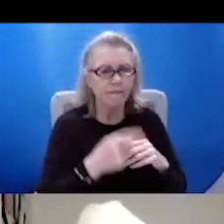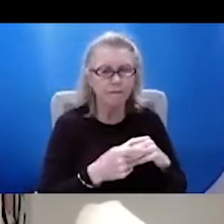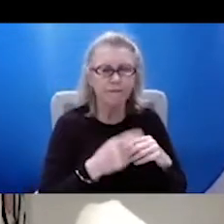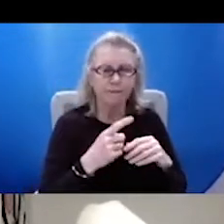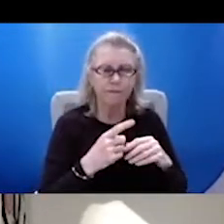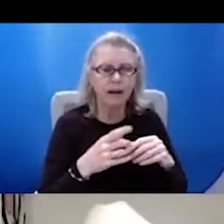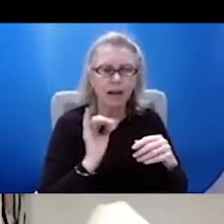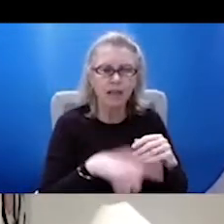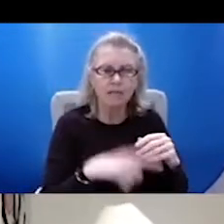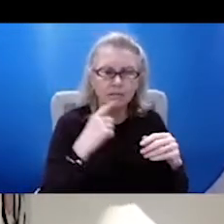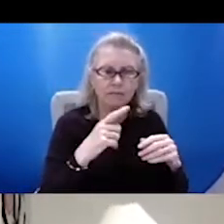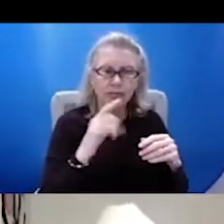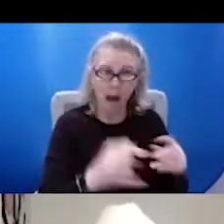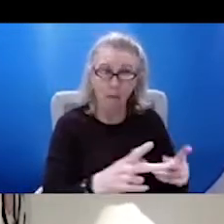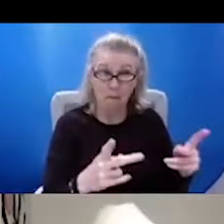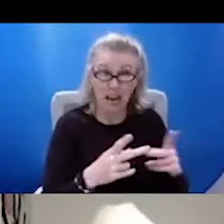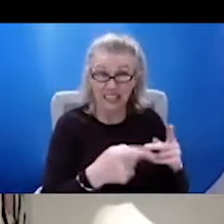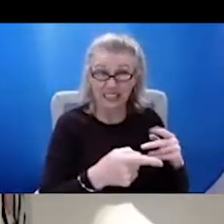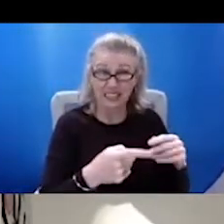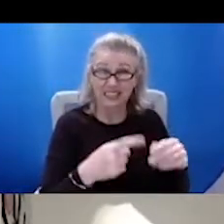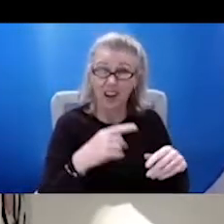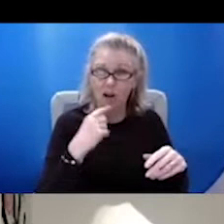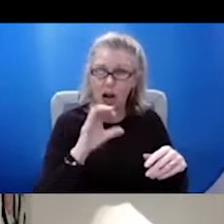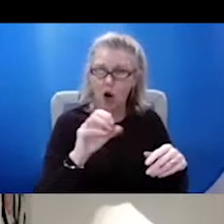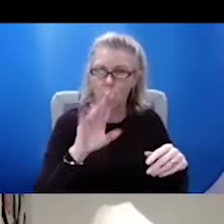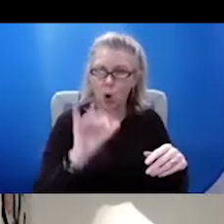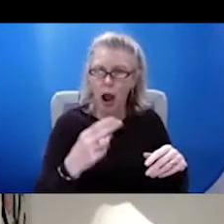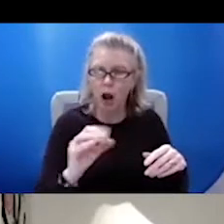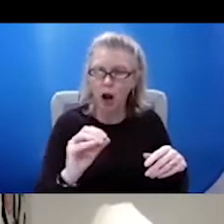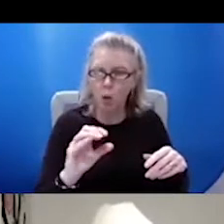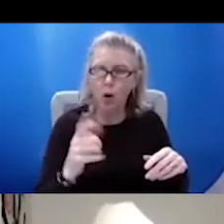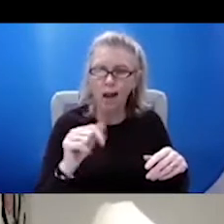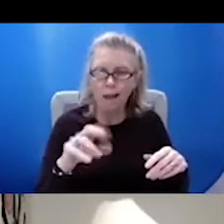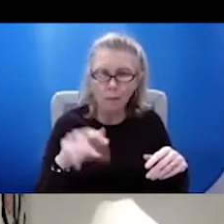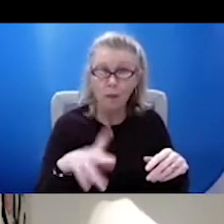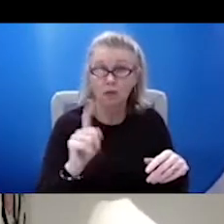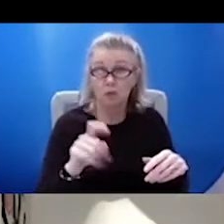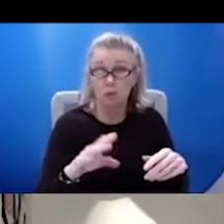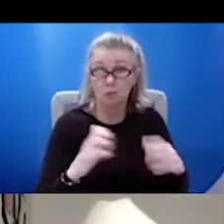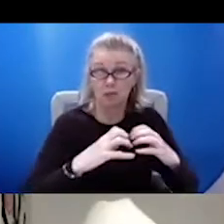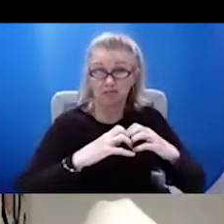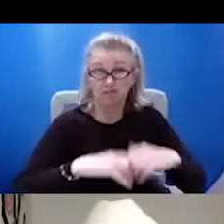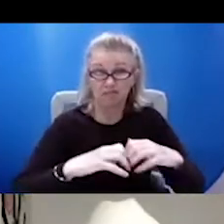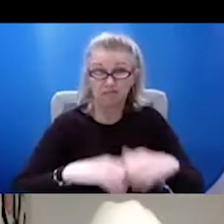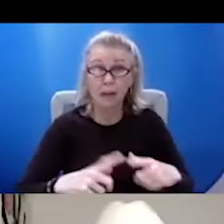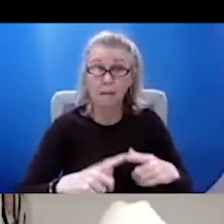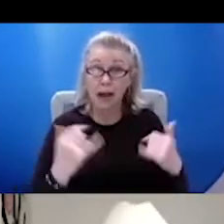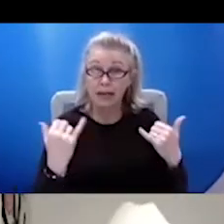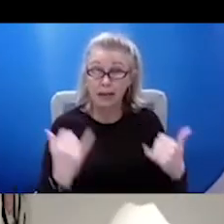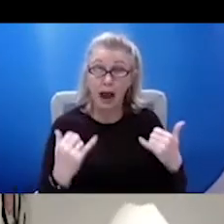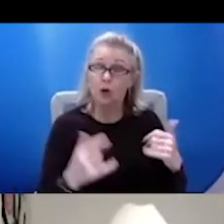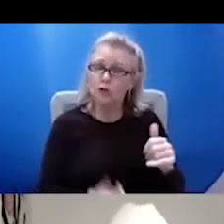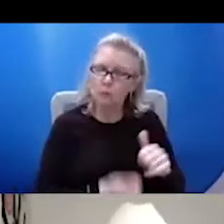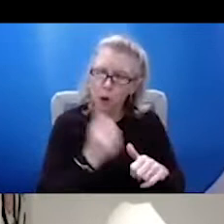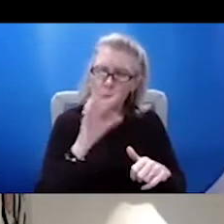for demolition in a historic neighborhood in Cleveland, Ohio. Currently, it's predominantly